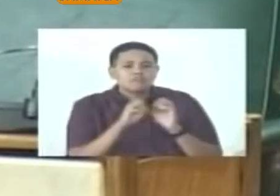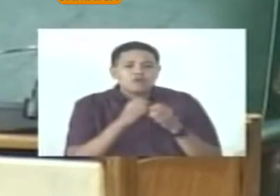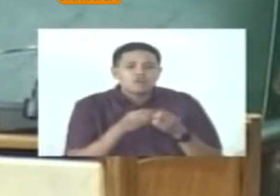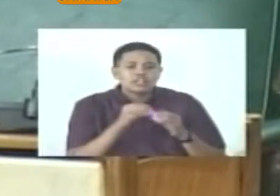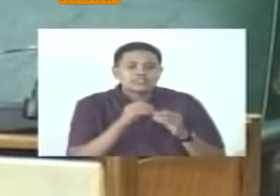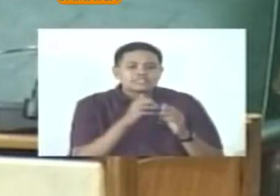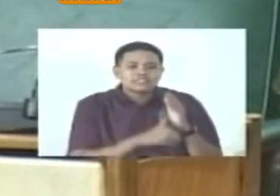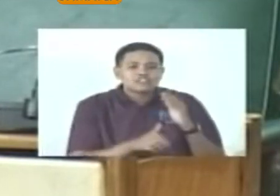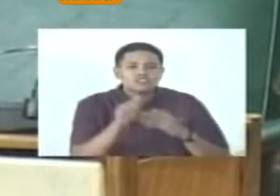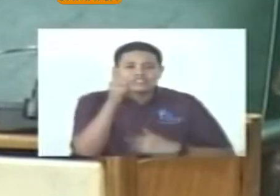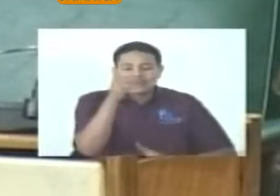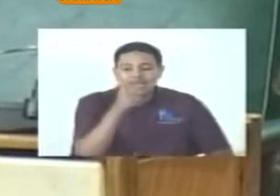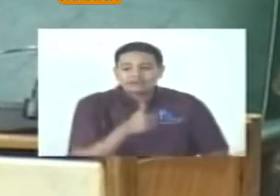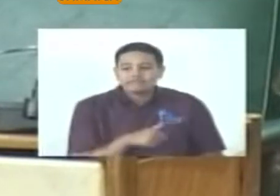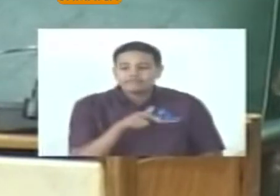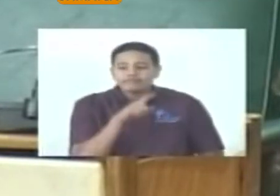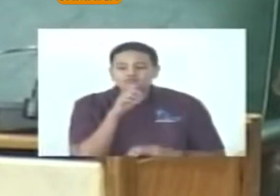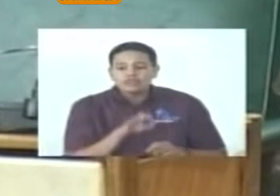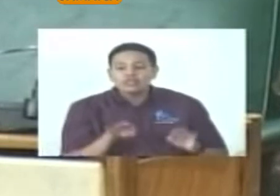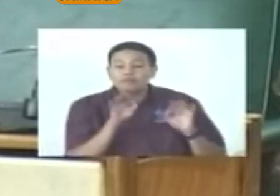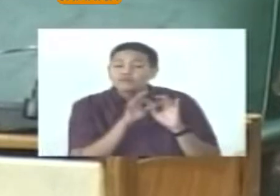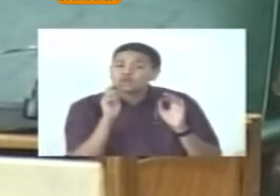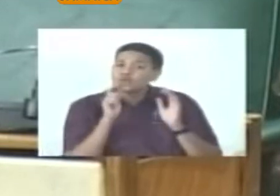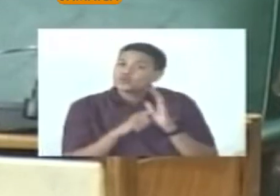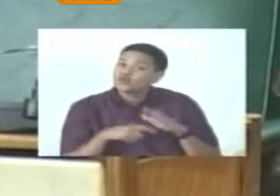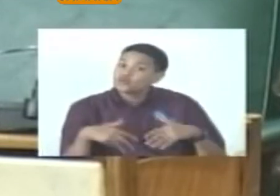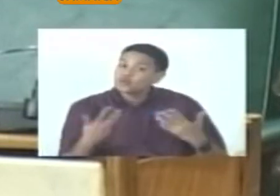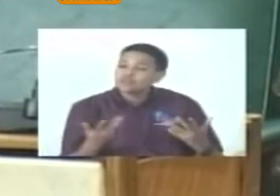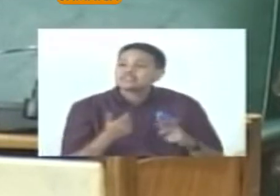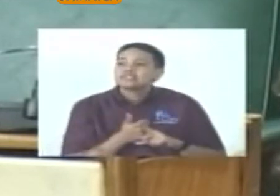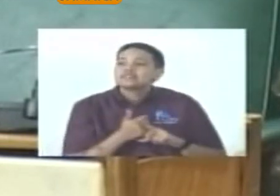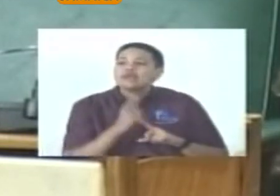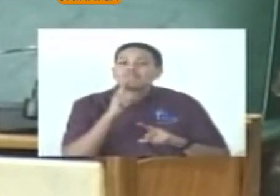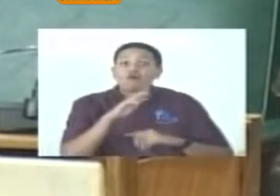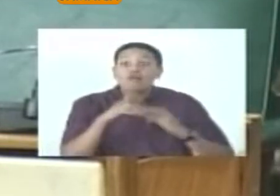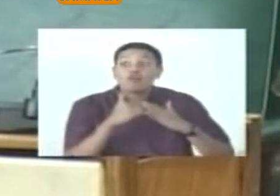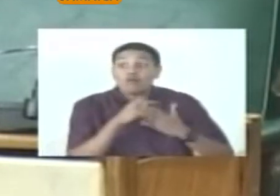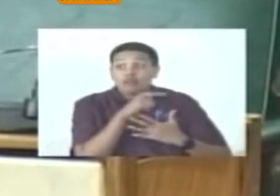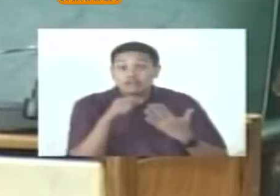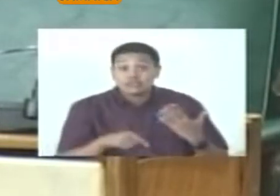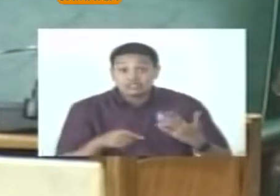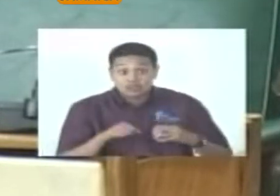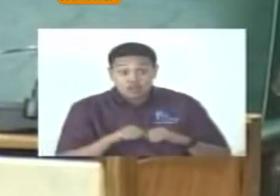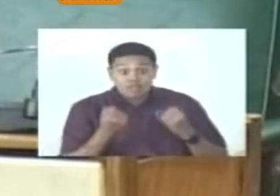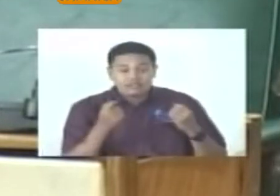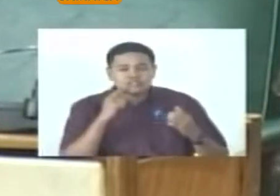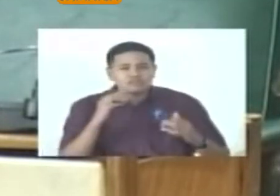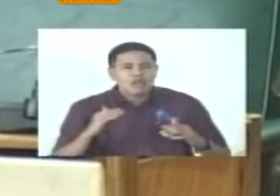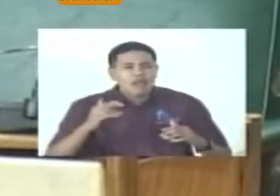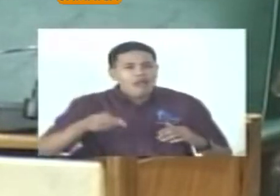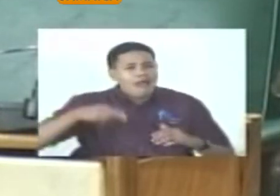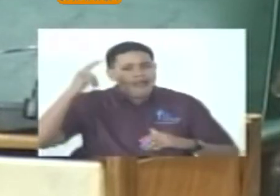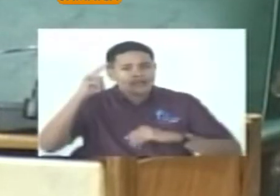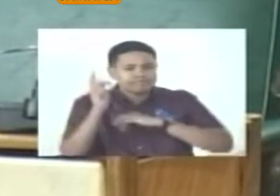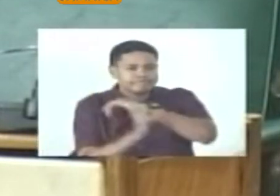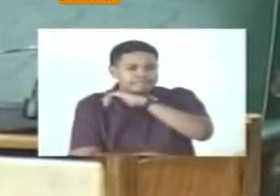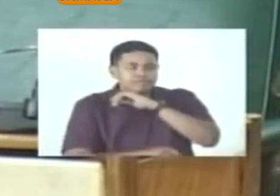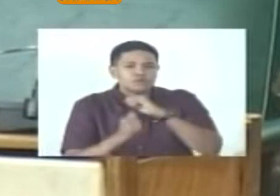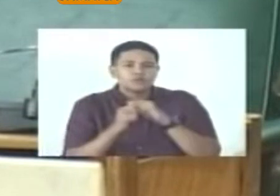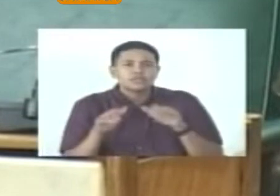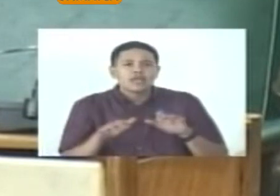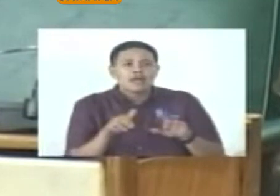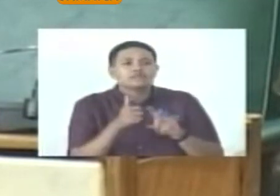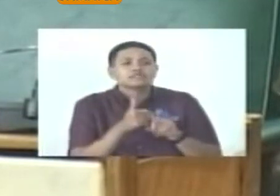10. It is important to note, Mr. President, that all these offenses carry high penalties, with the Act in